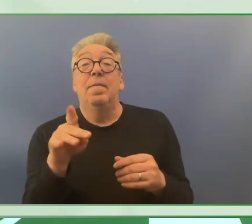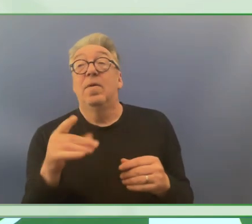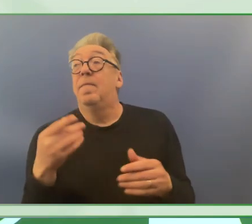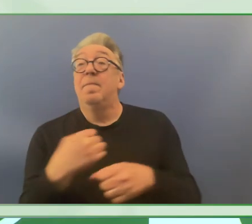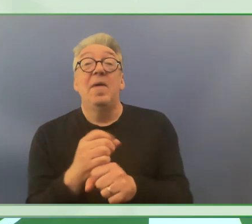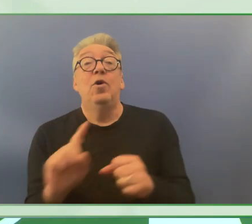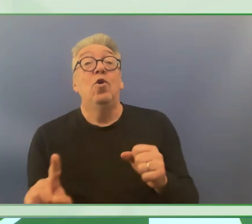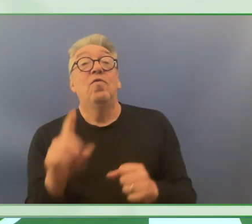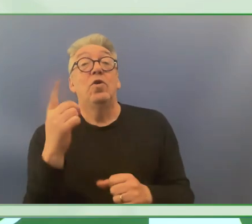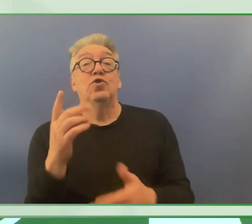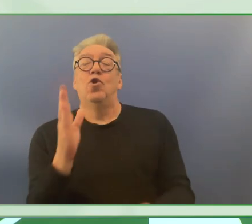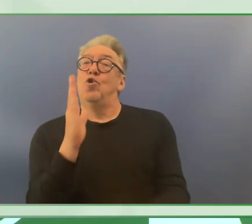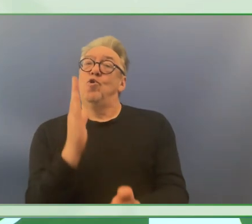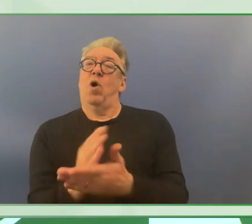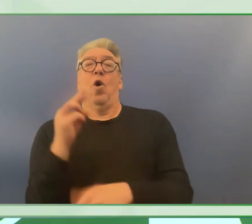real-world AI solution.